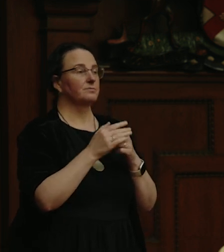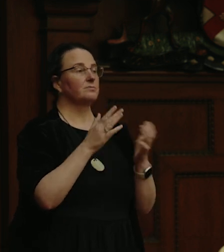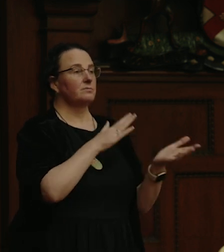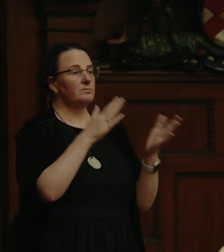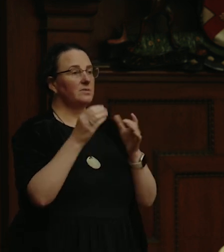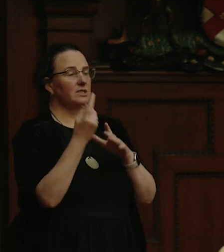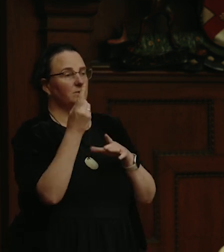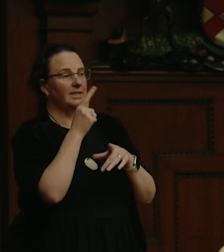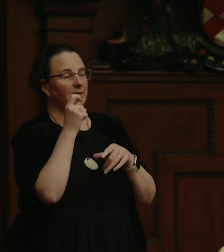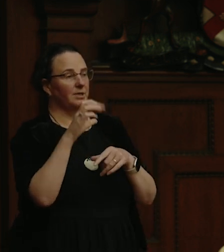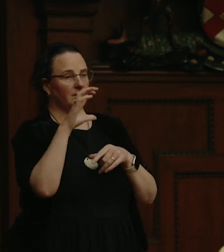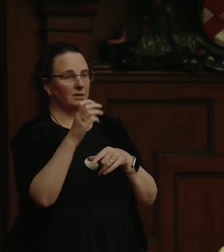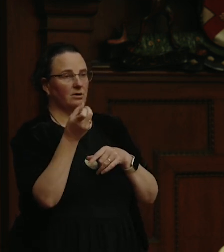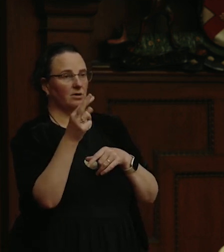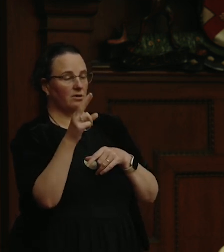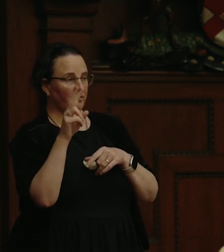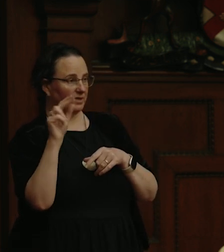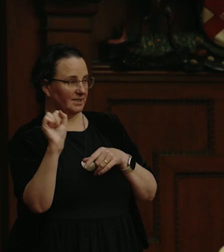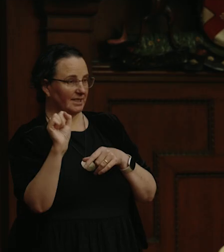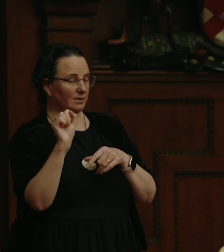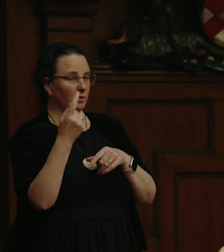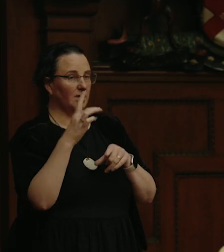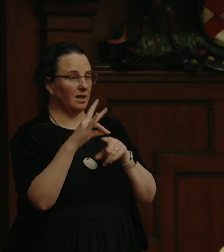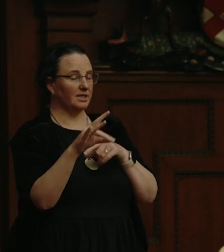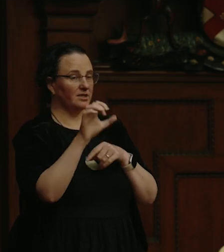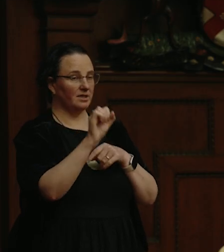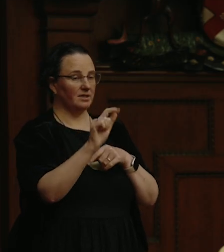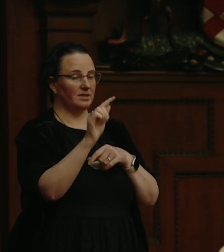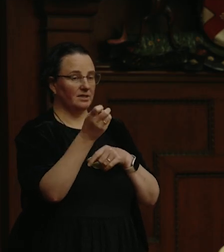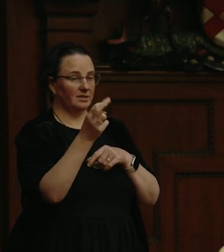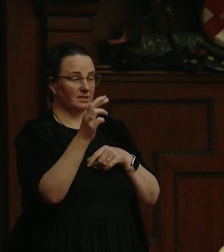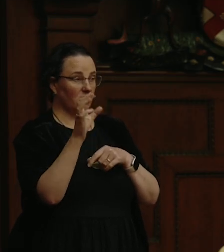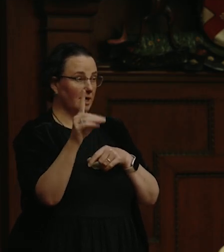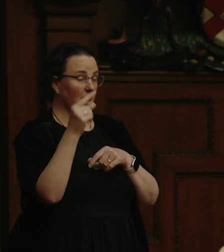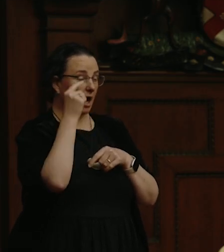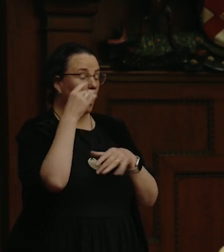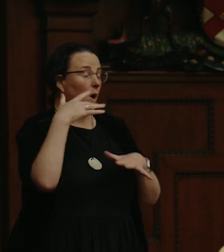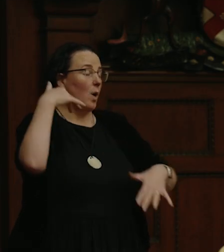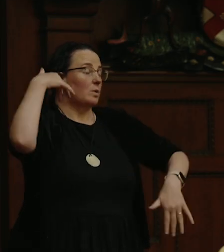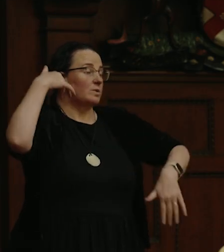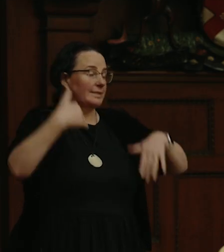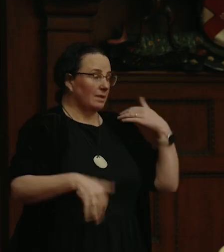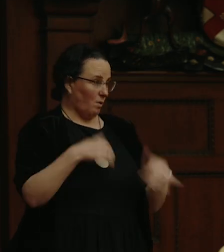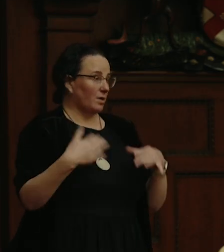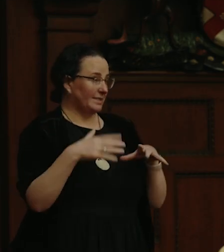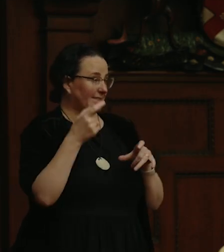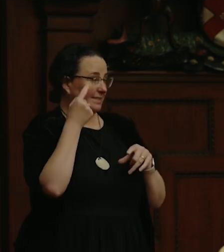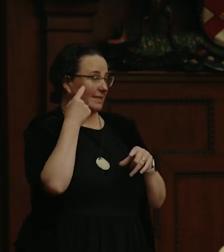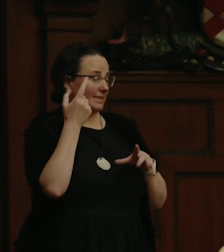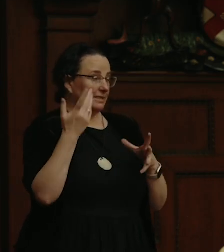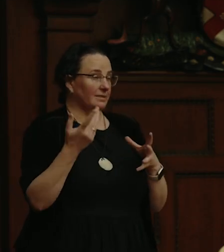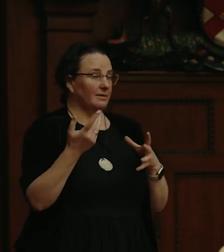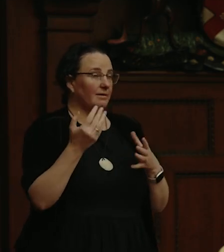Icurvis in this country. It's a steroid-sparing agent. It stings a lot. Anyone who is on it, often steroids